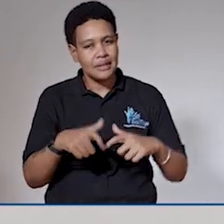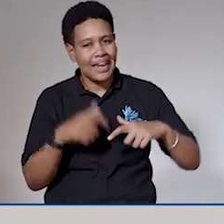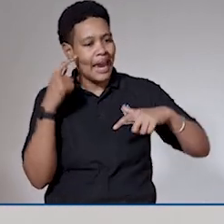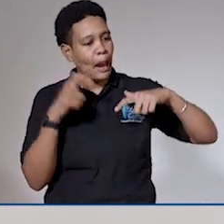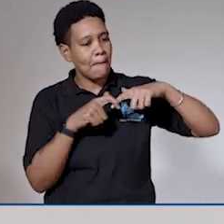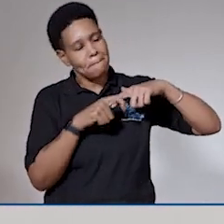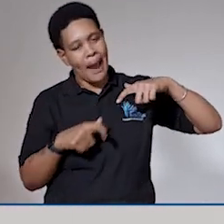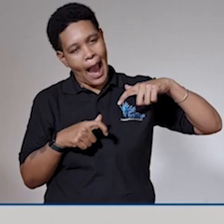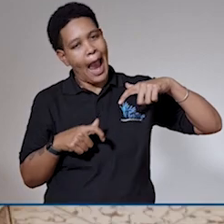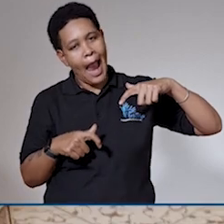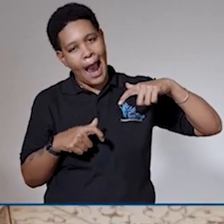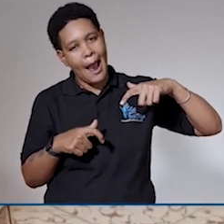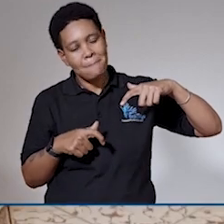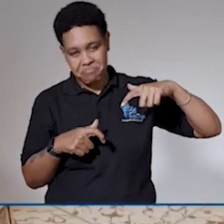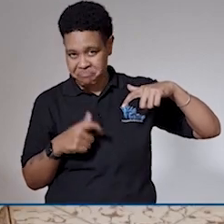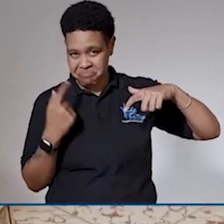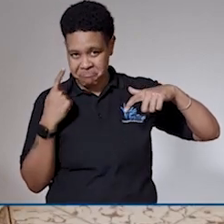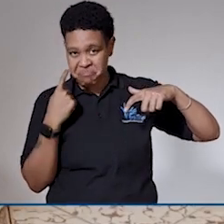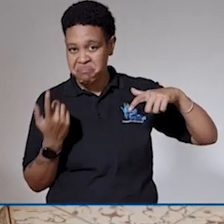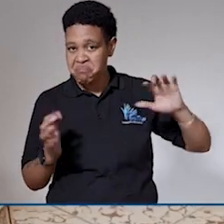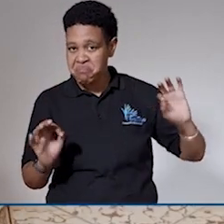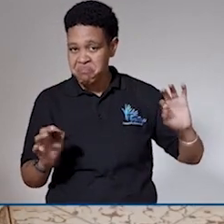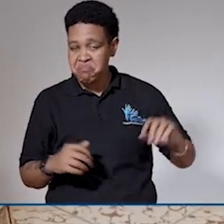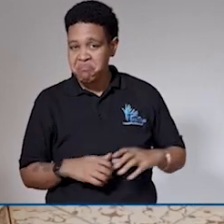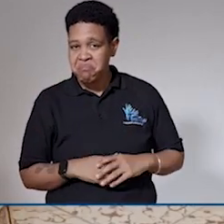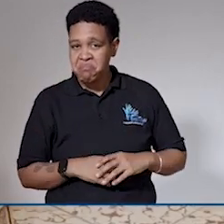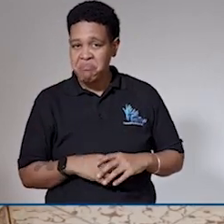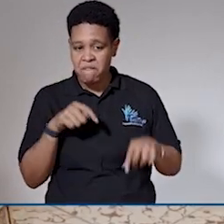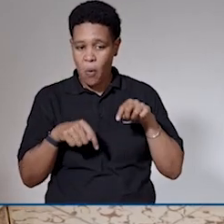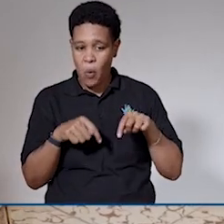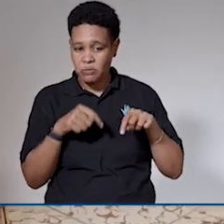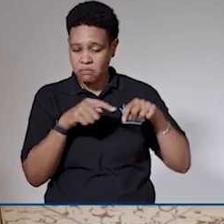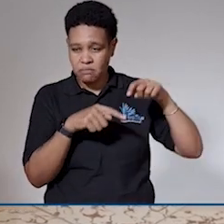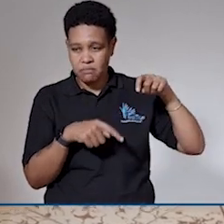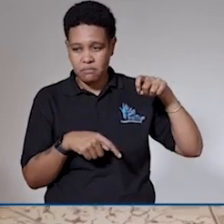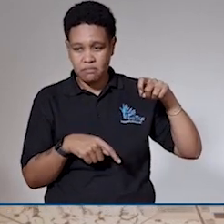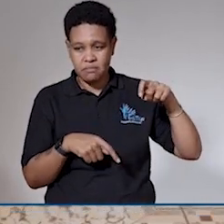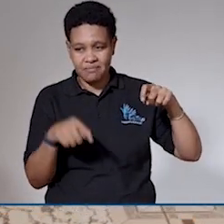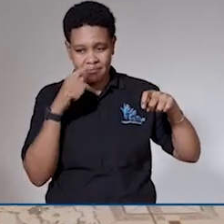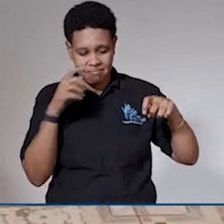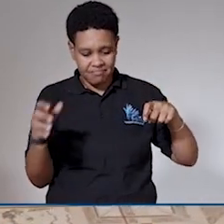Comes off. This is your leg.